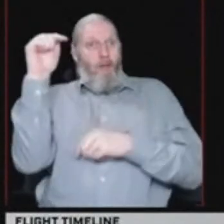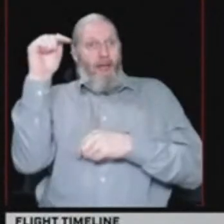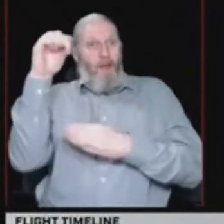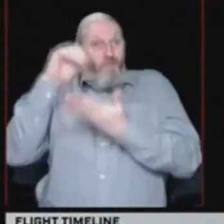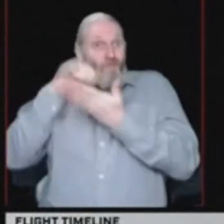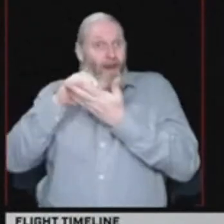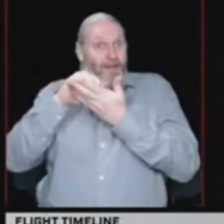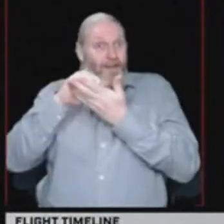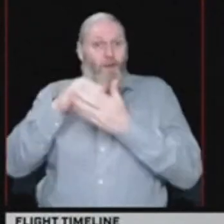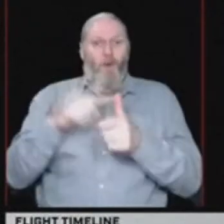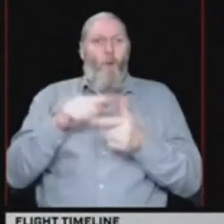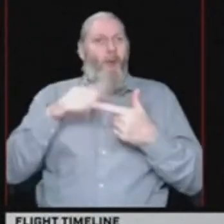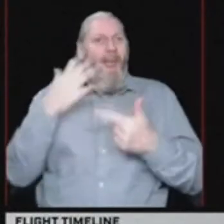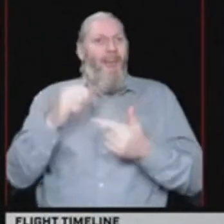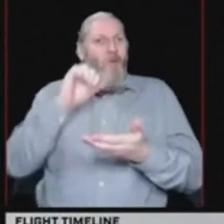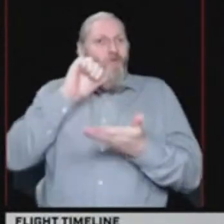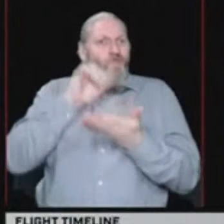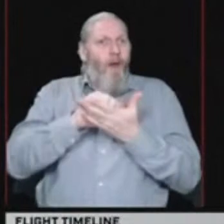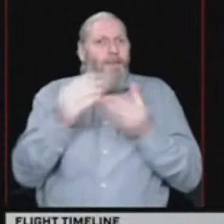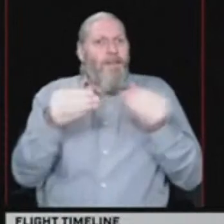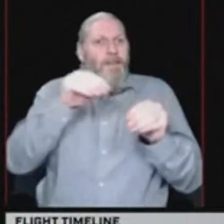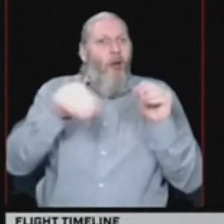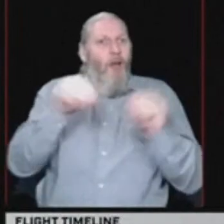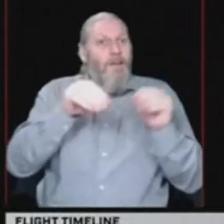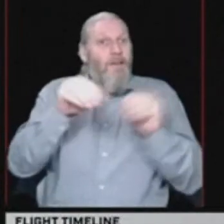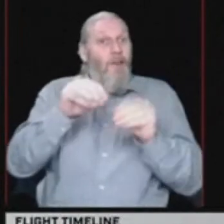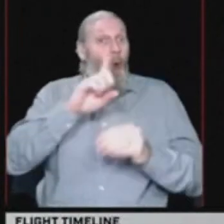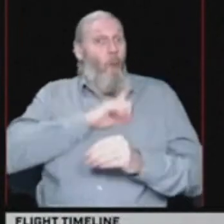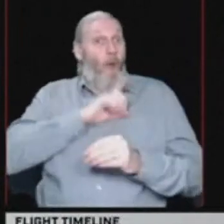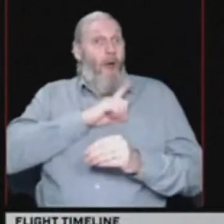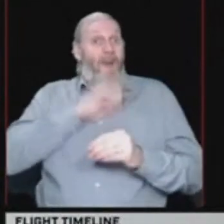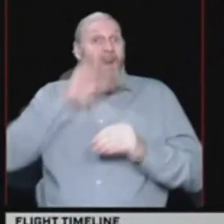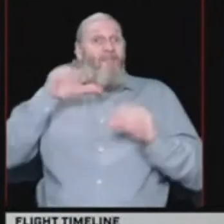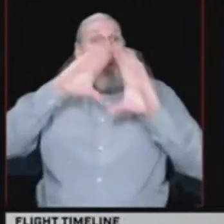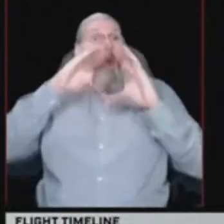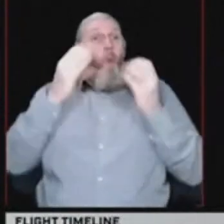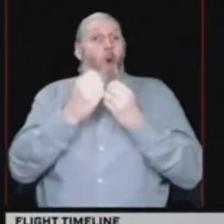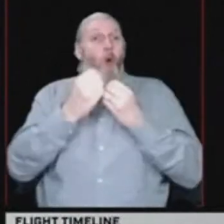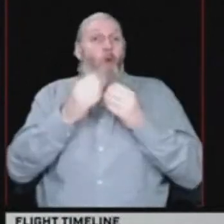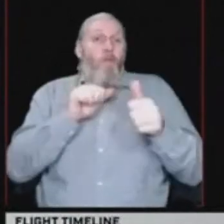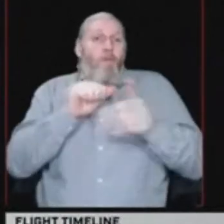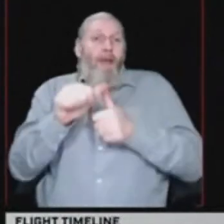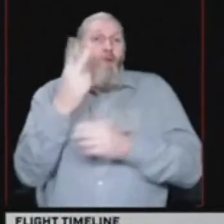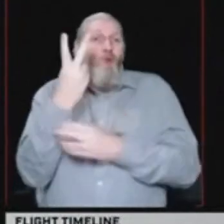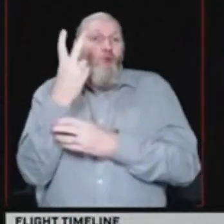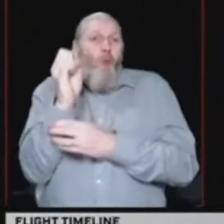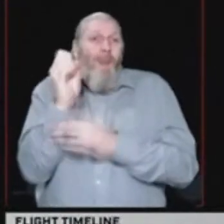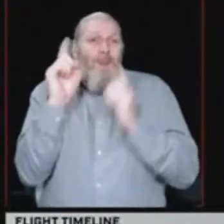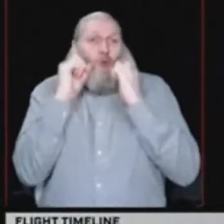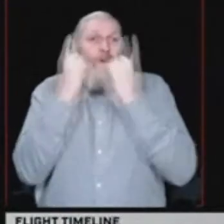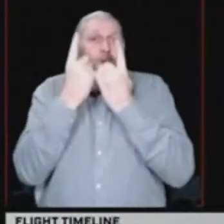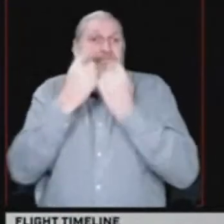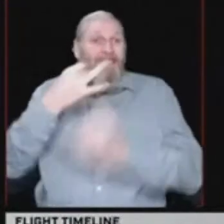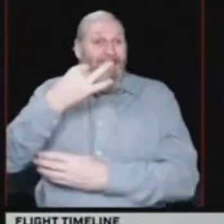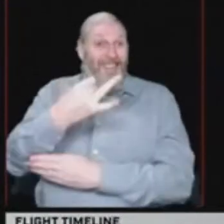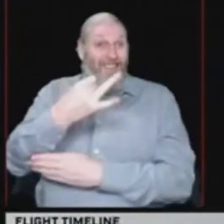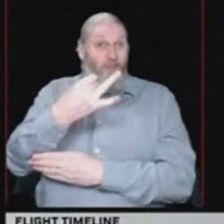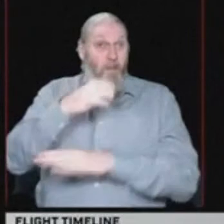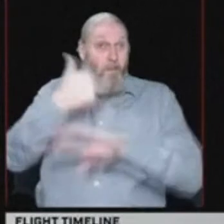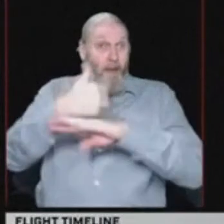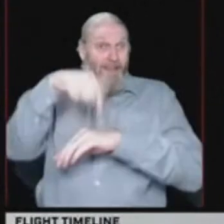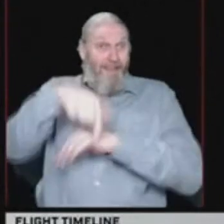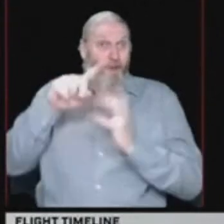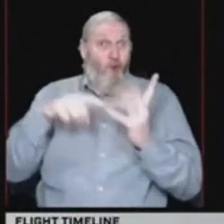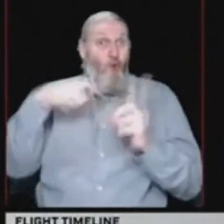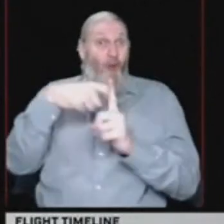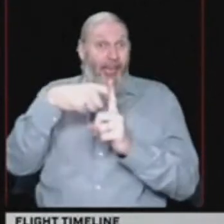7 of the world's top 20 universities, and we've got the right industry combined with government to help all of